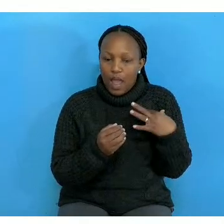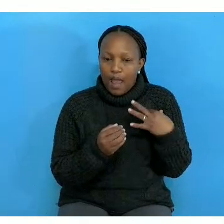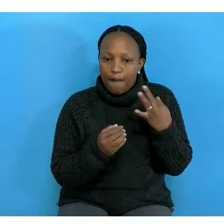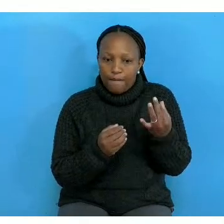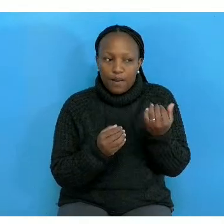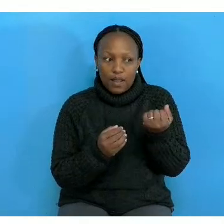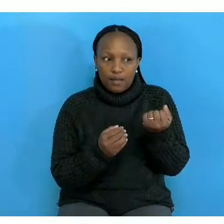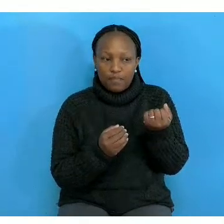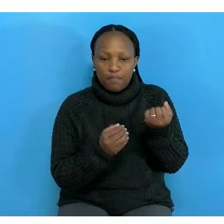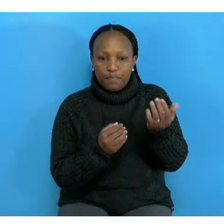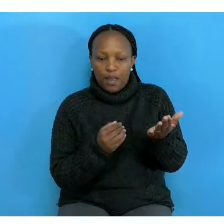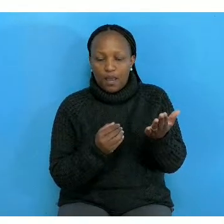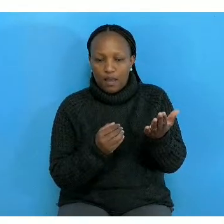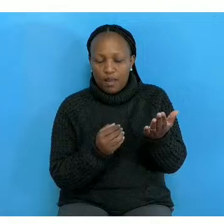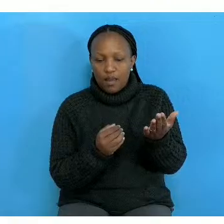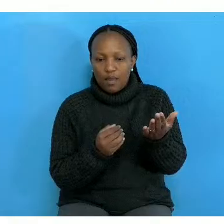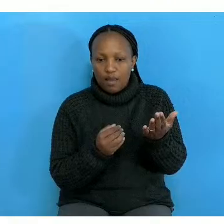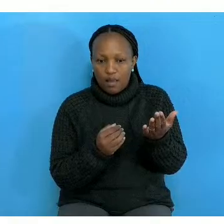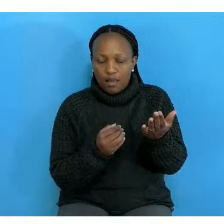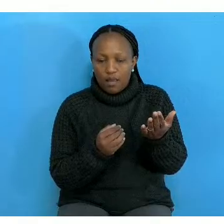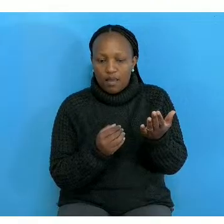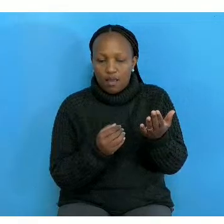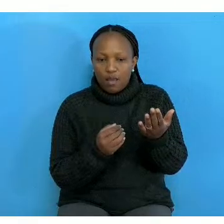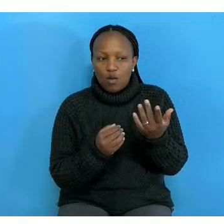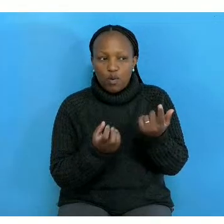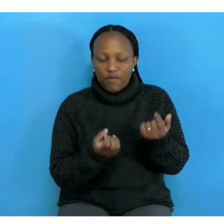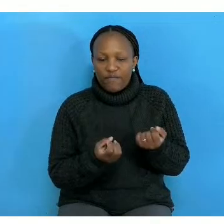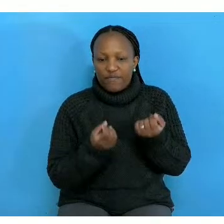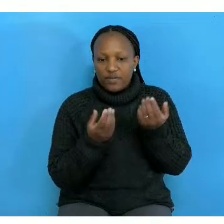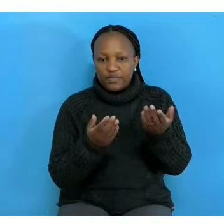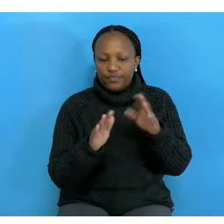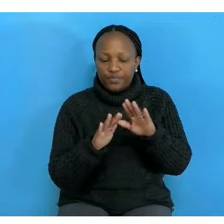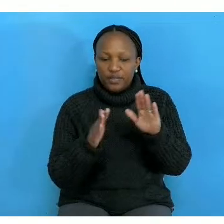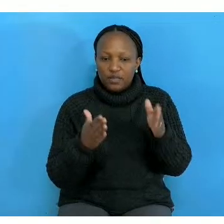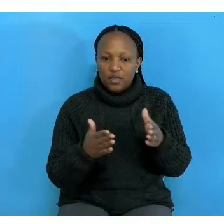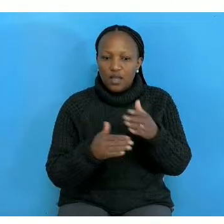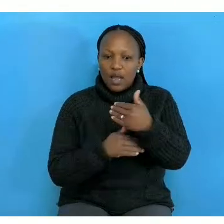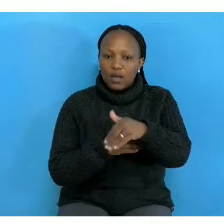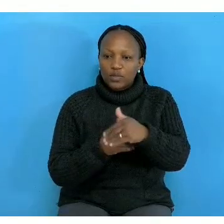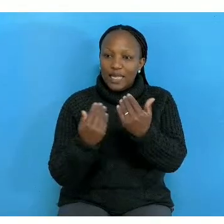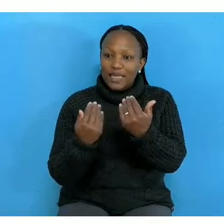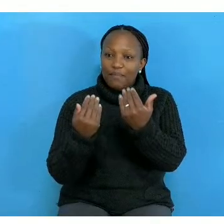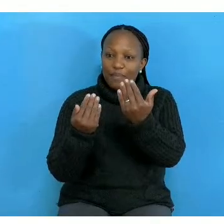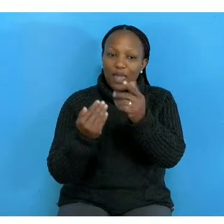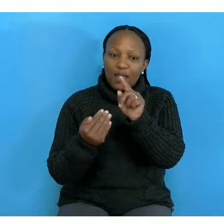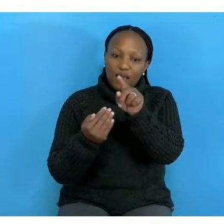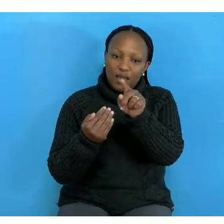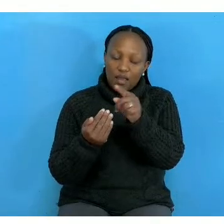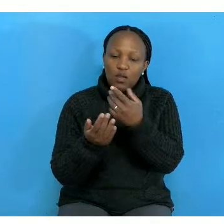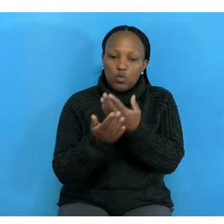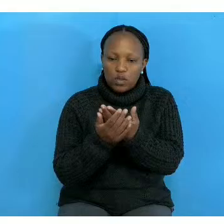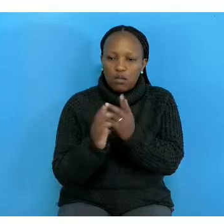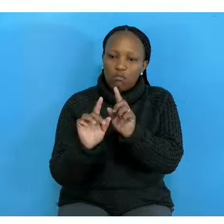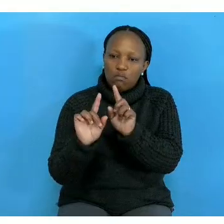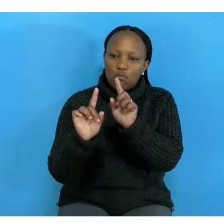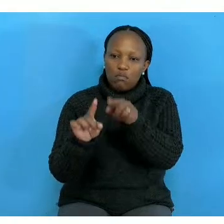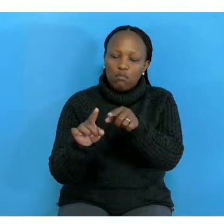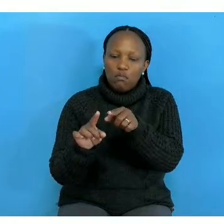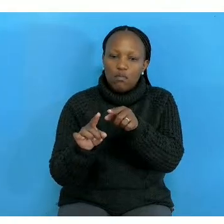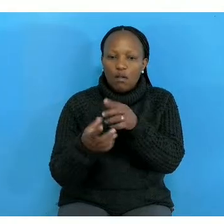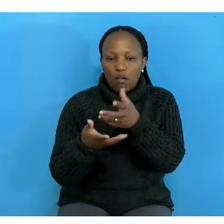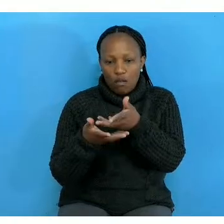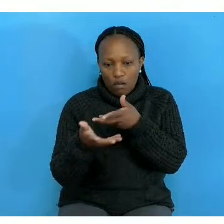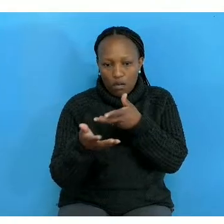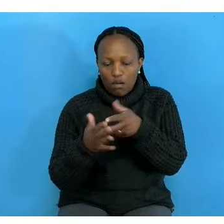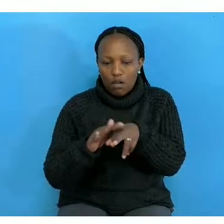for a loan. We've got a service desk there outside at the back. You can be able to go and speak to